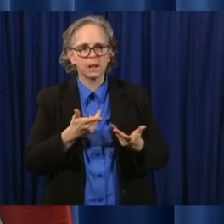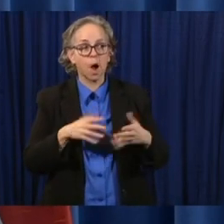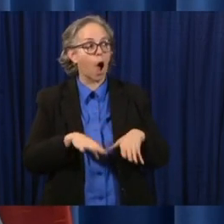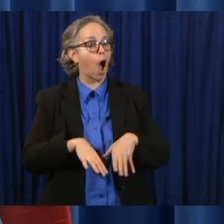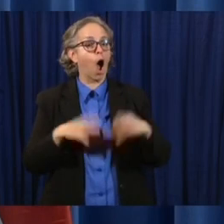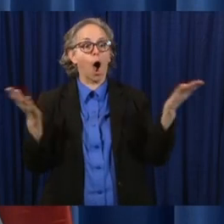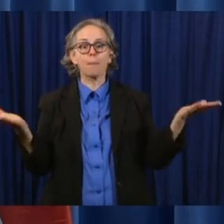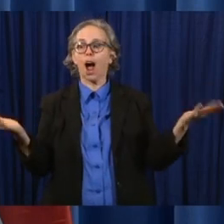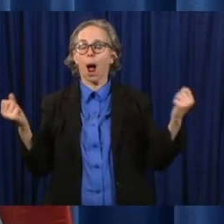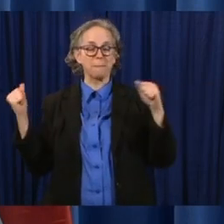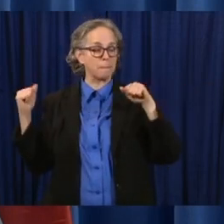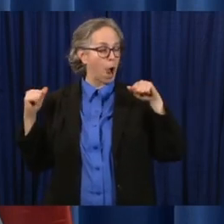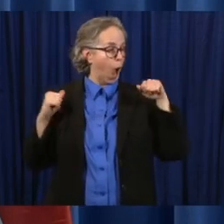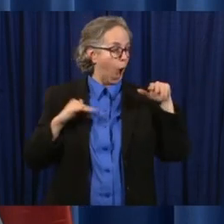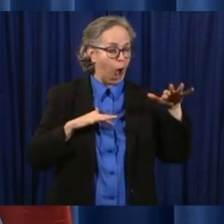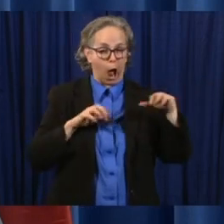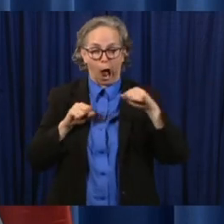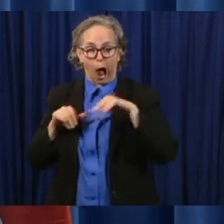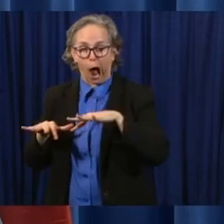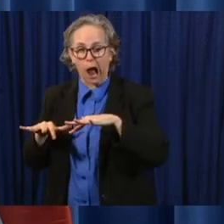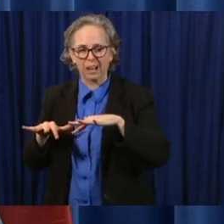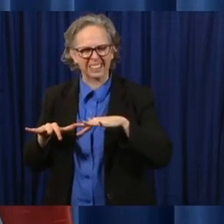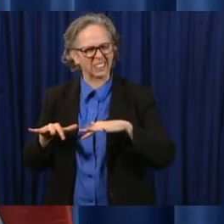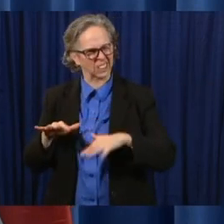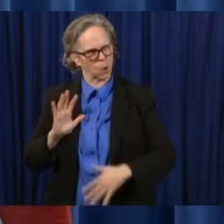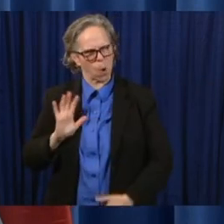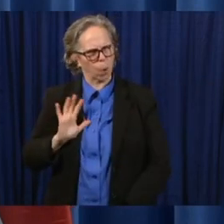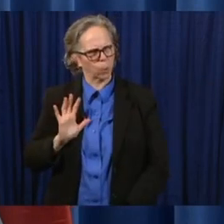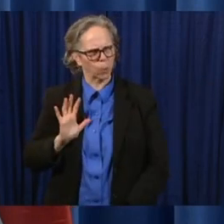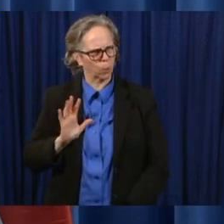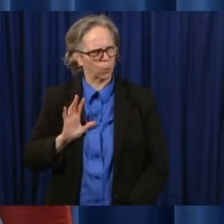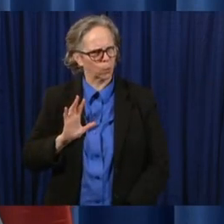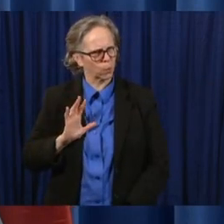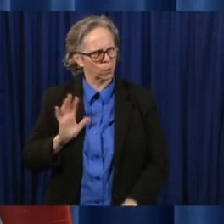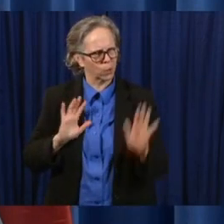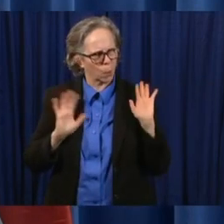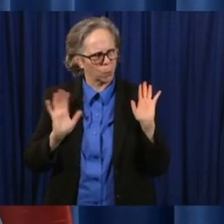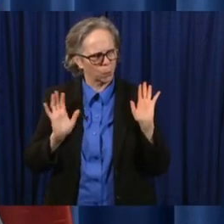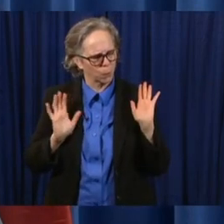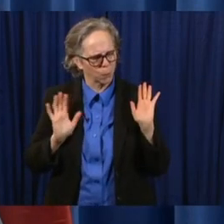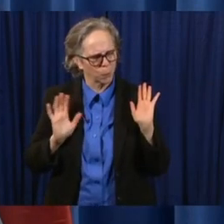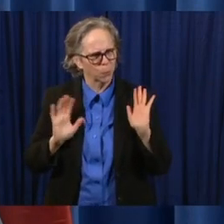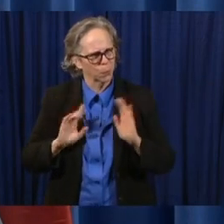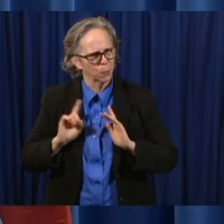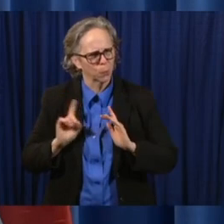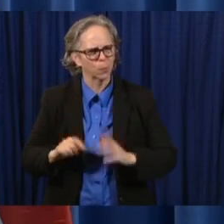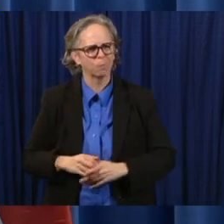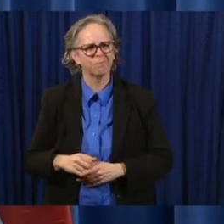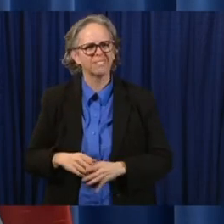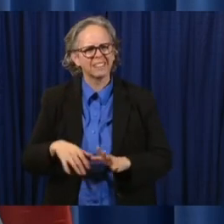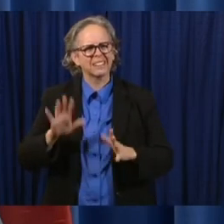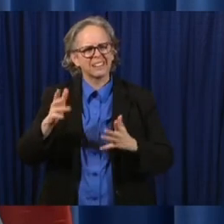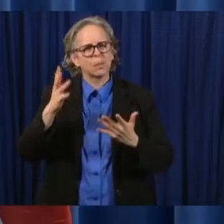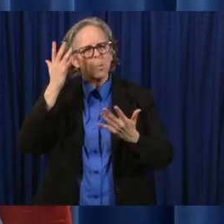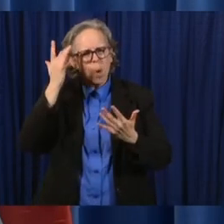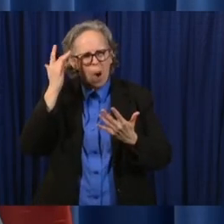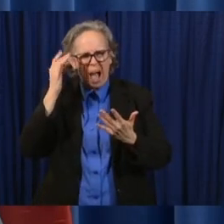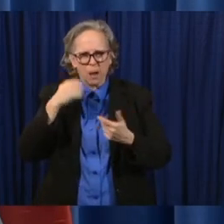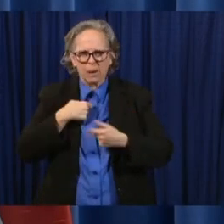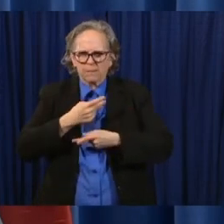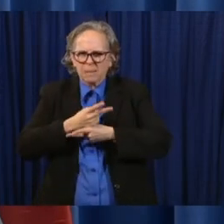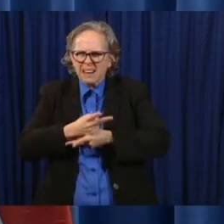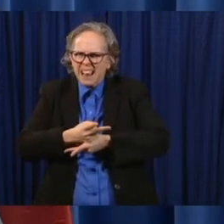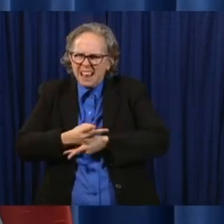people or get back to normal. So part of the reason we're doing it so carefully is, number one, to protect the